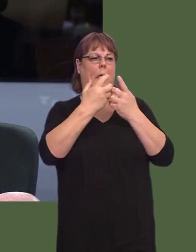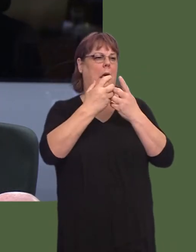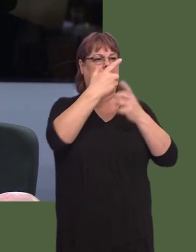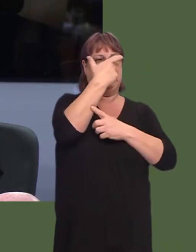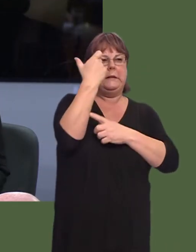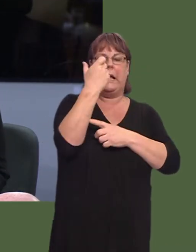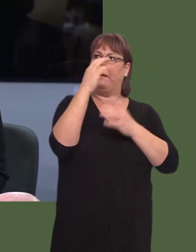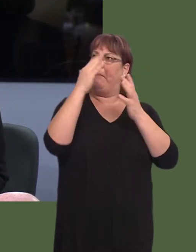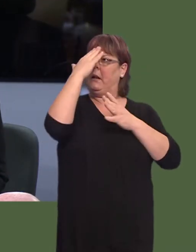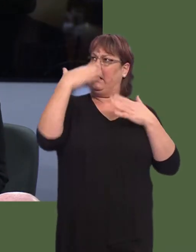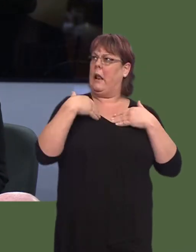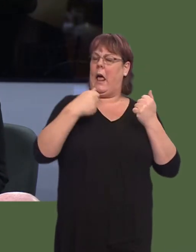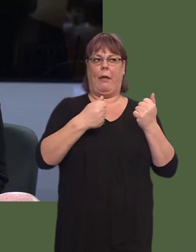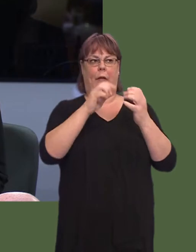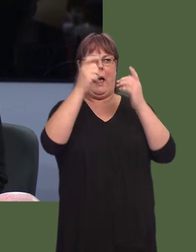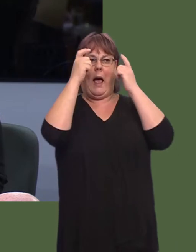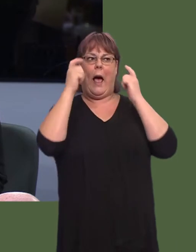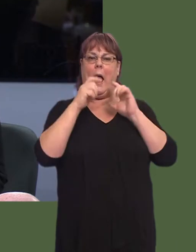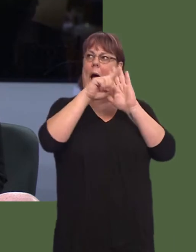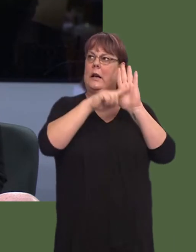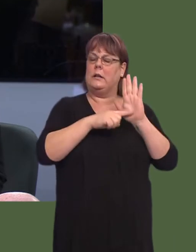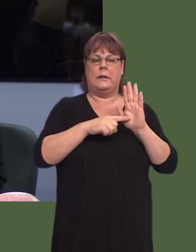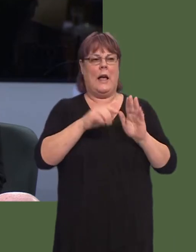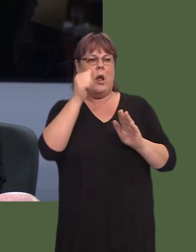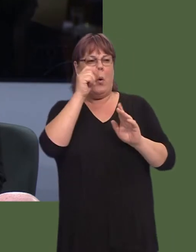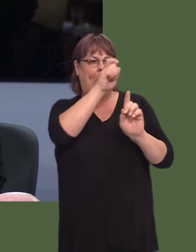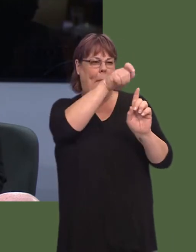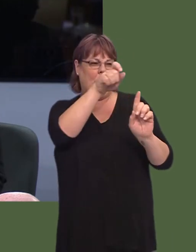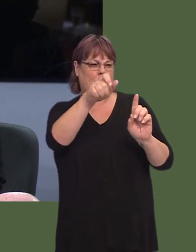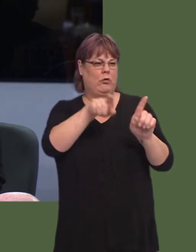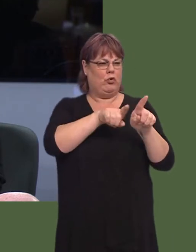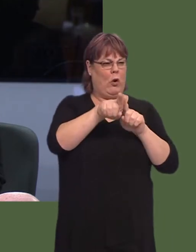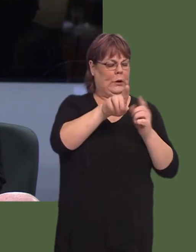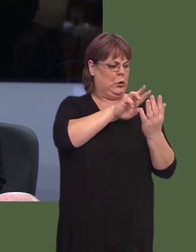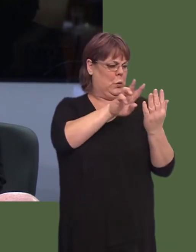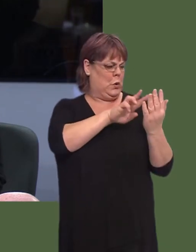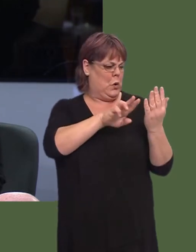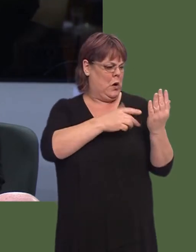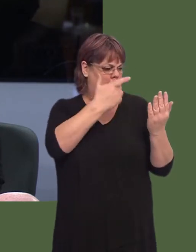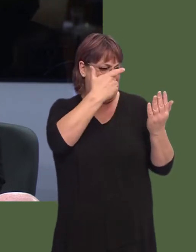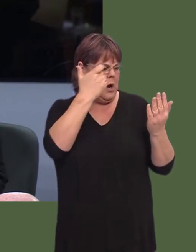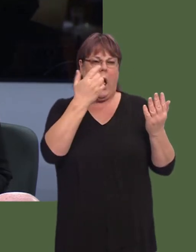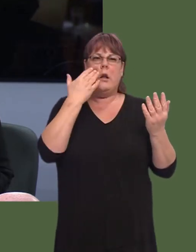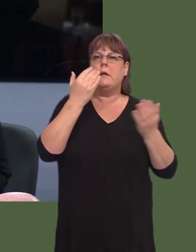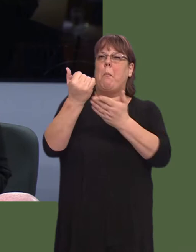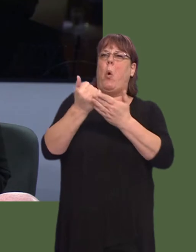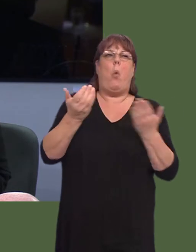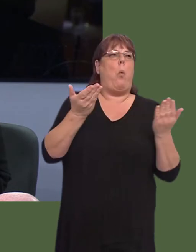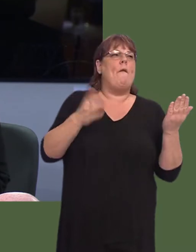our patients are finding this very hard to navigate when it comes to support